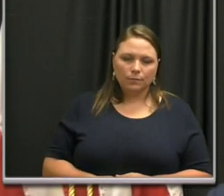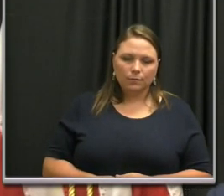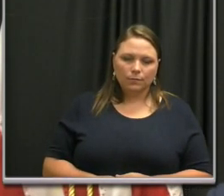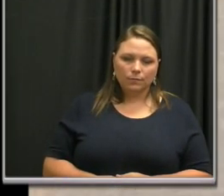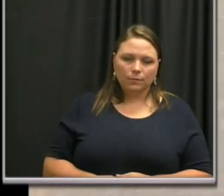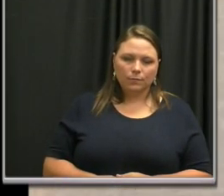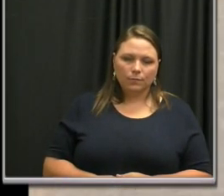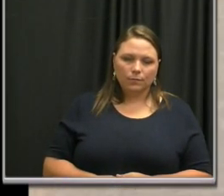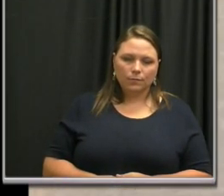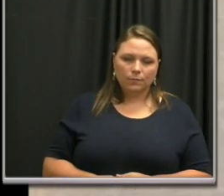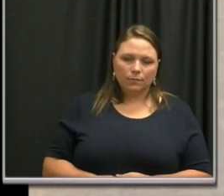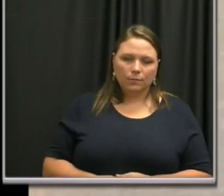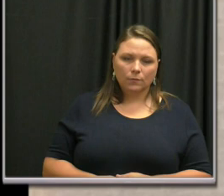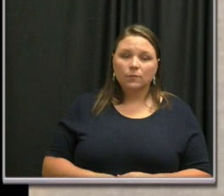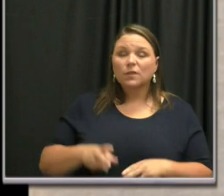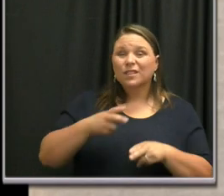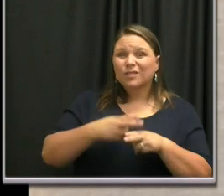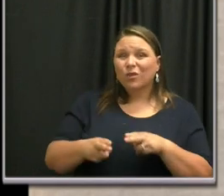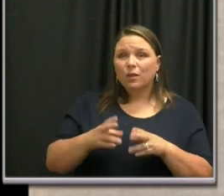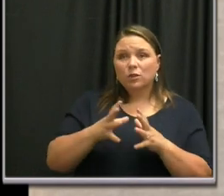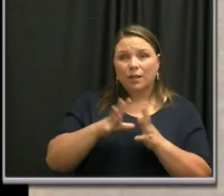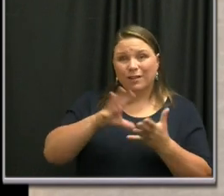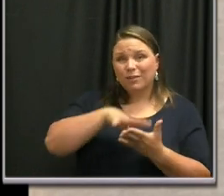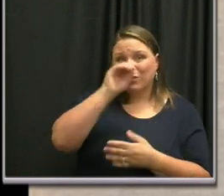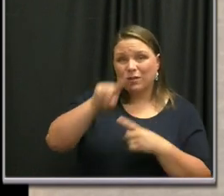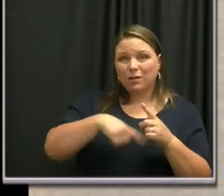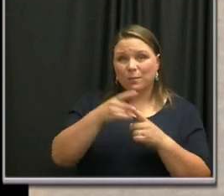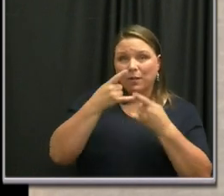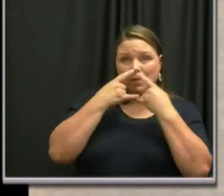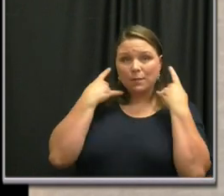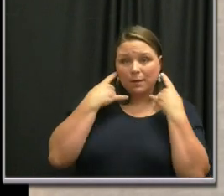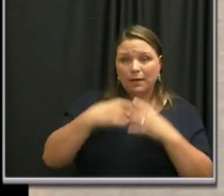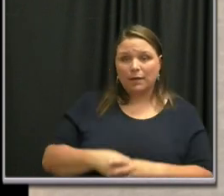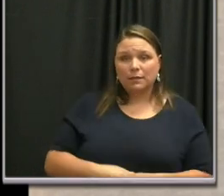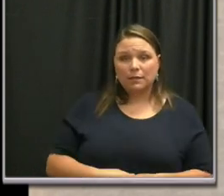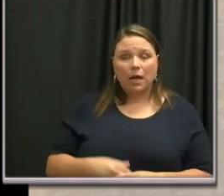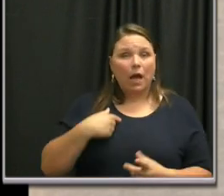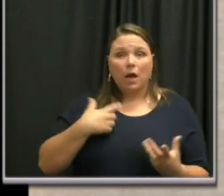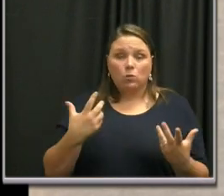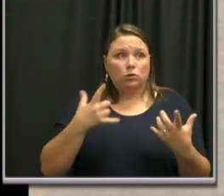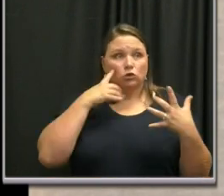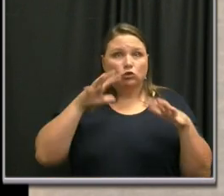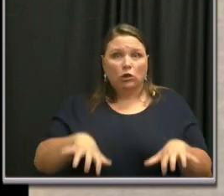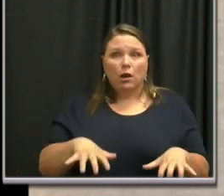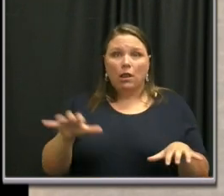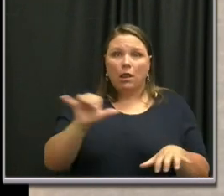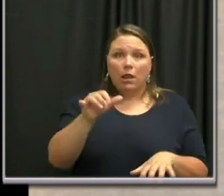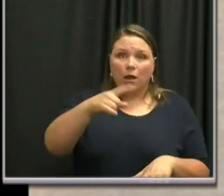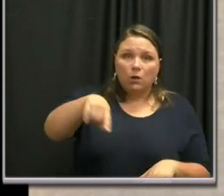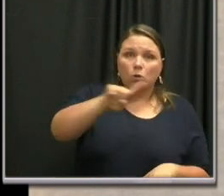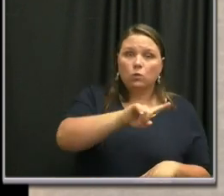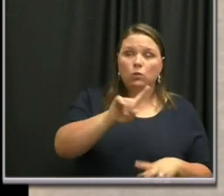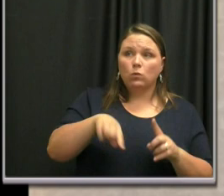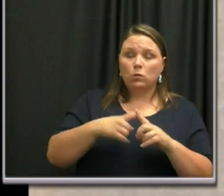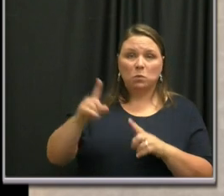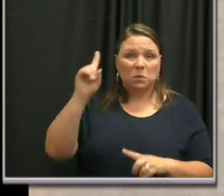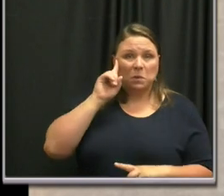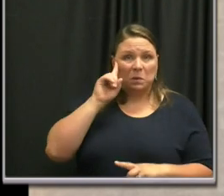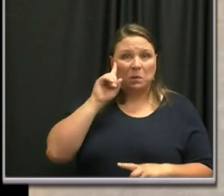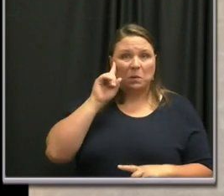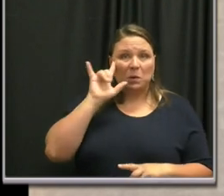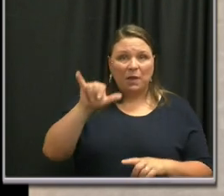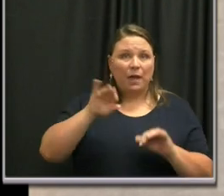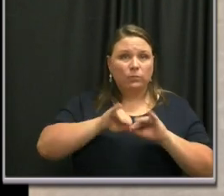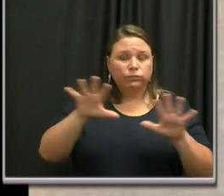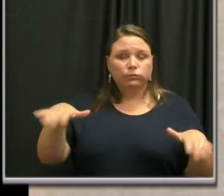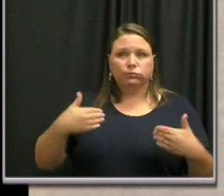In short, I think there's still a lot to be learned about those masks. I was as surprised as everyone else when I heard the news a few days ago or whenever that came